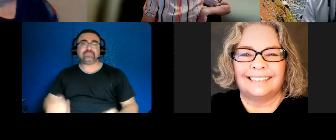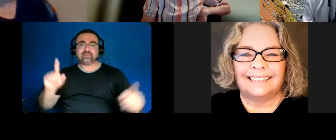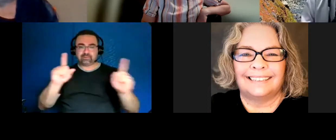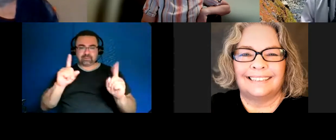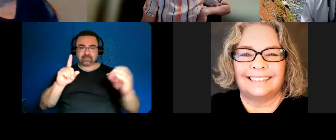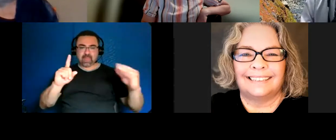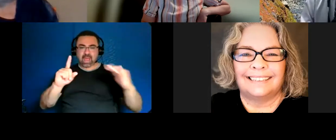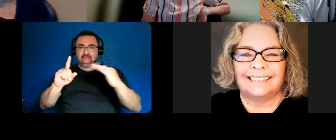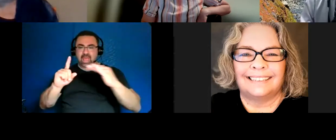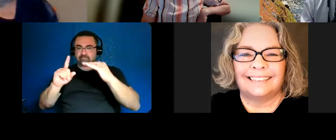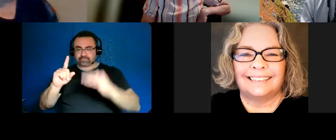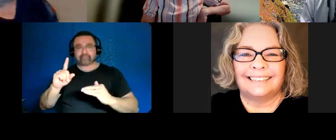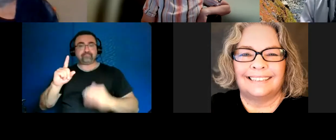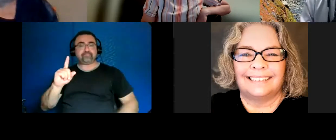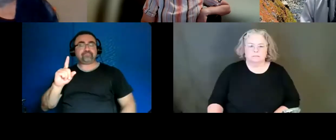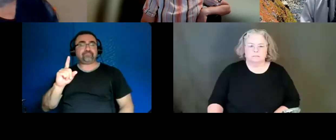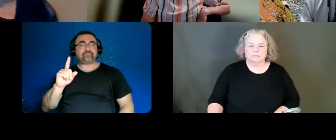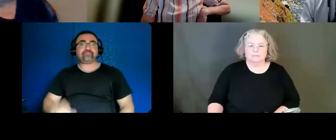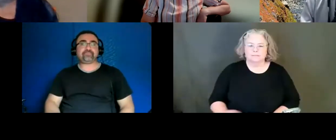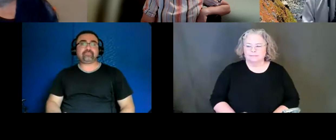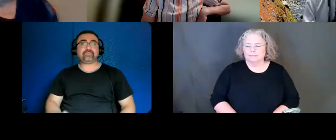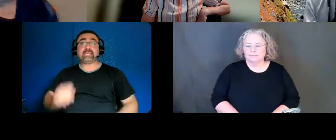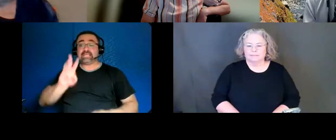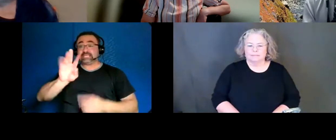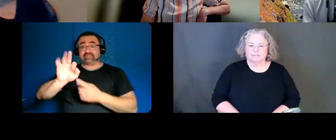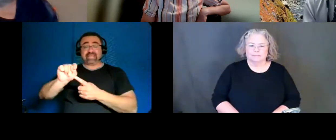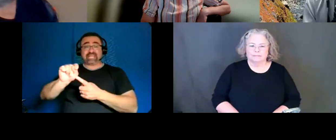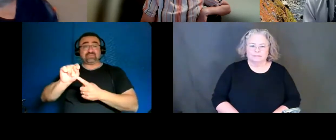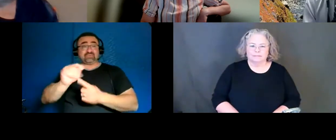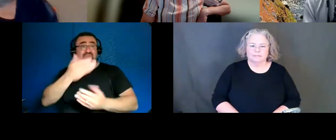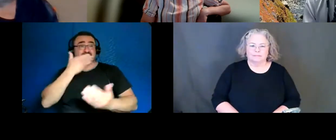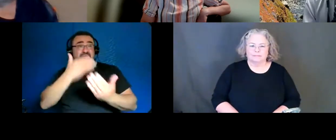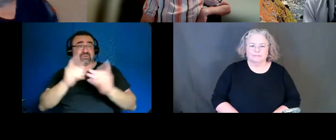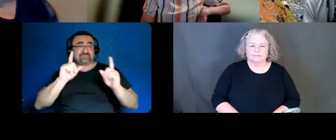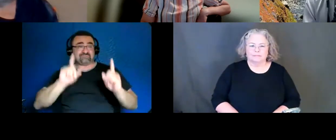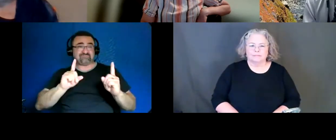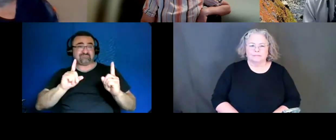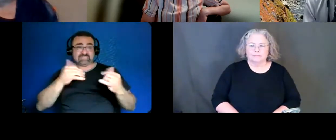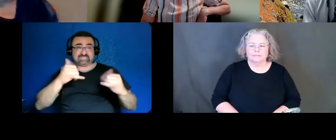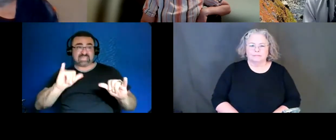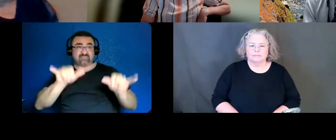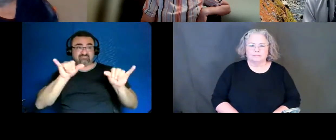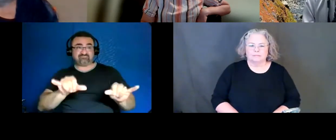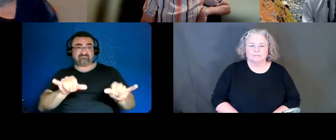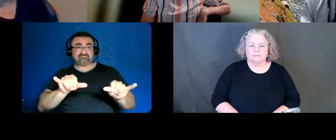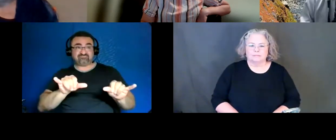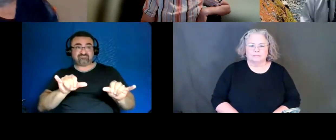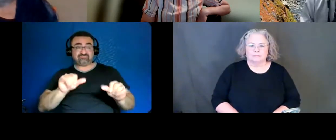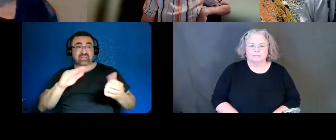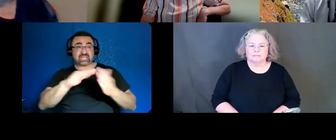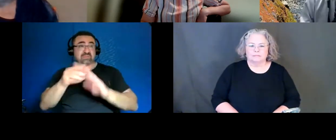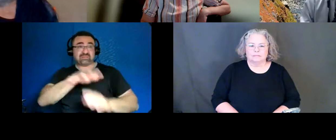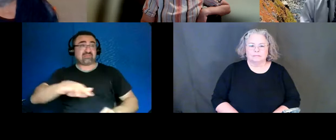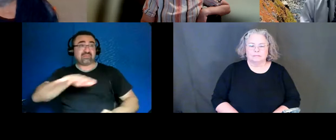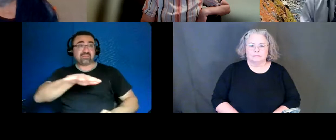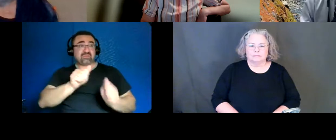mask. Got it. So 6 feet is probably a good, still a good benchmark for community, even